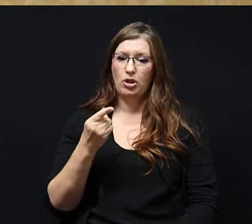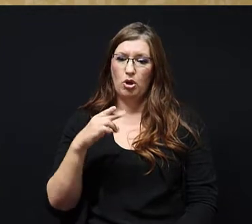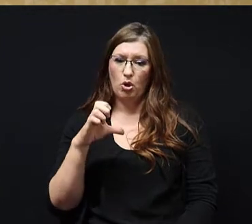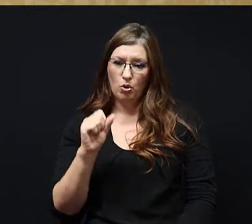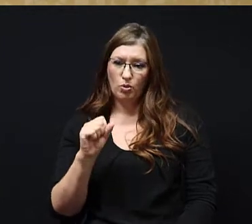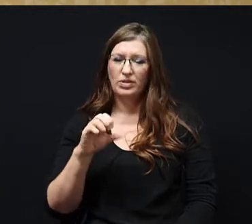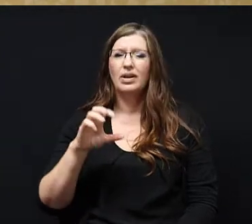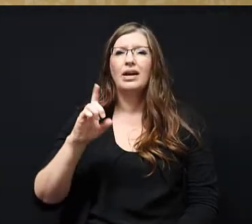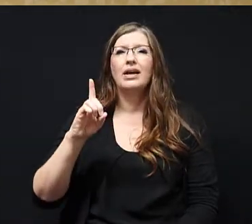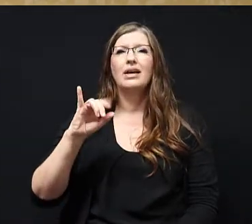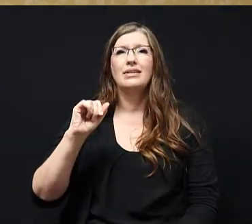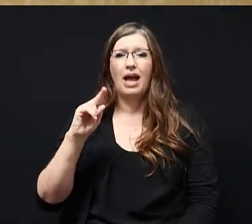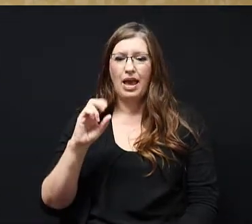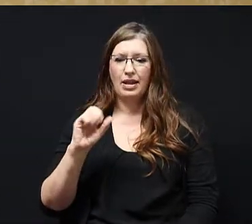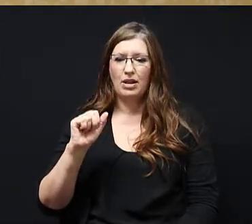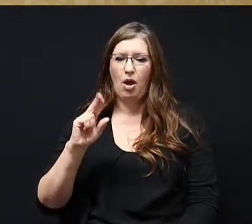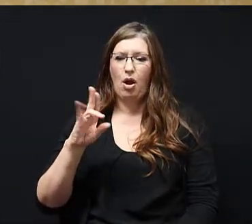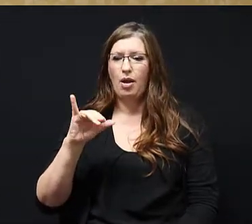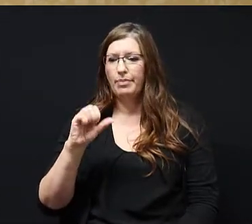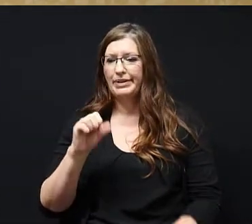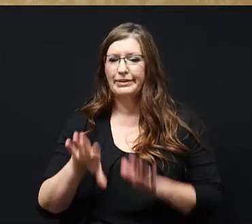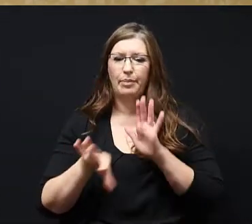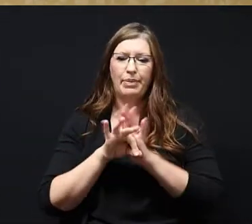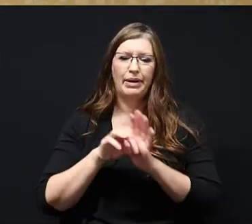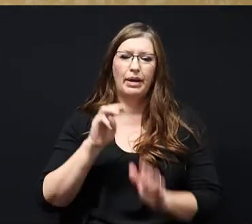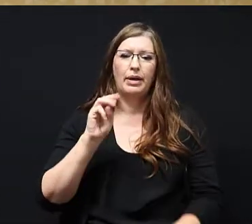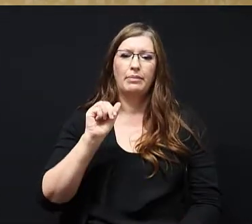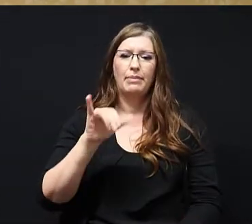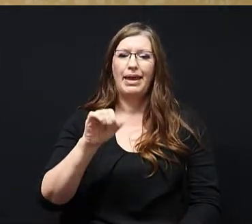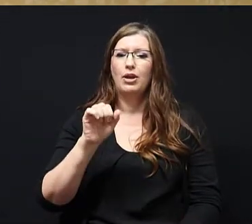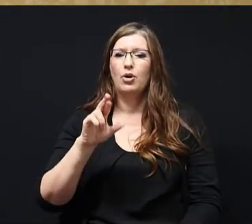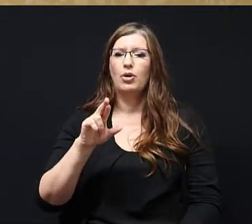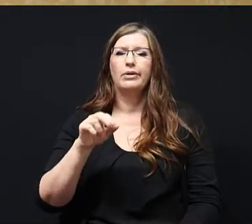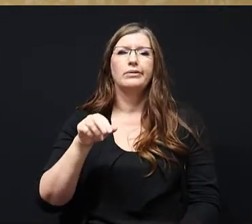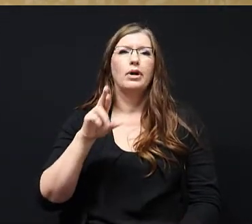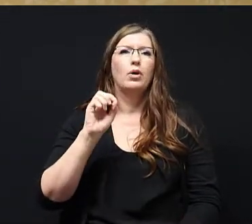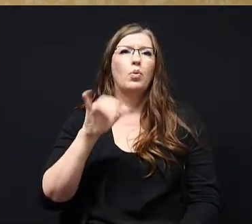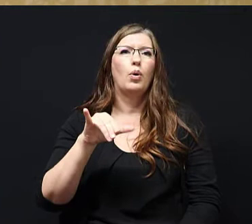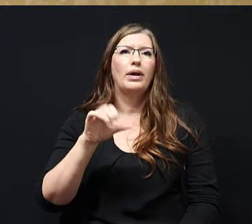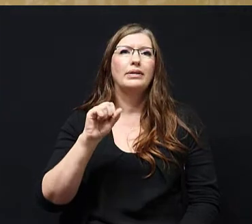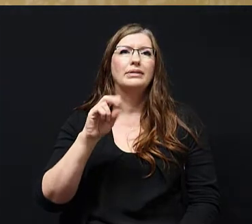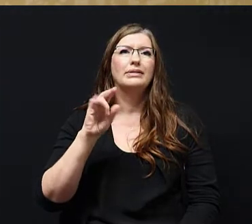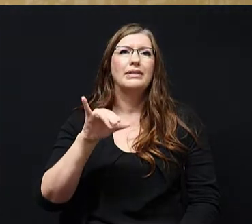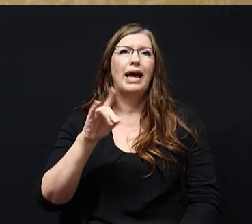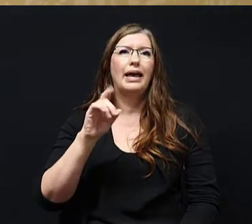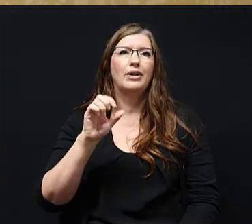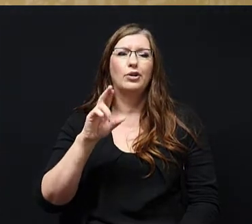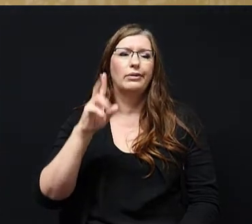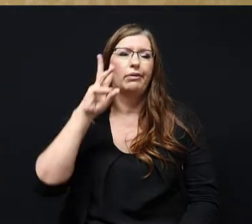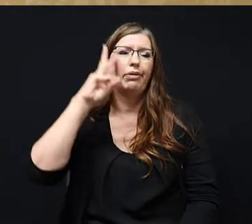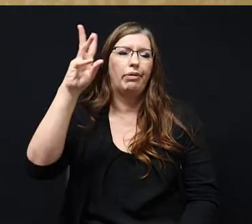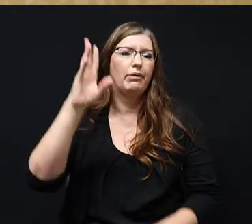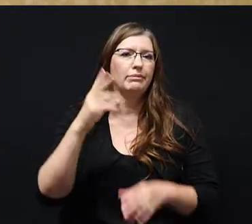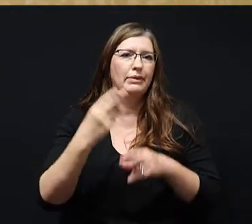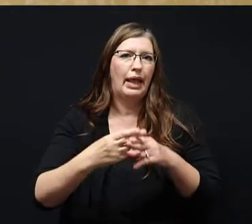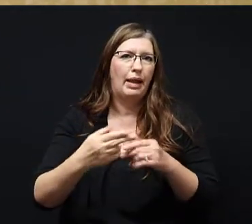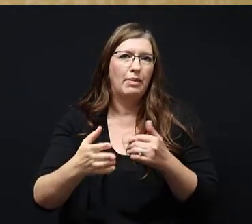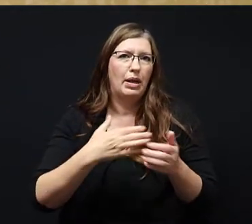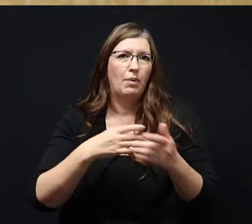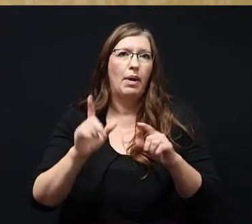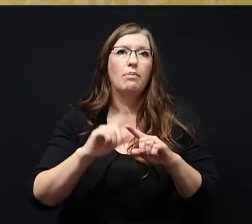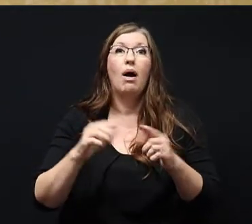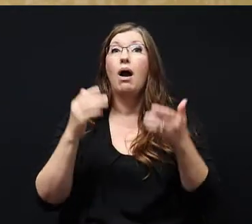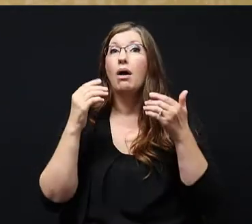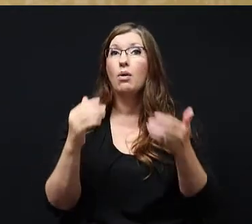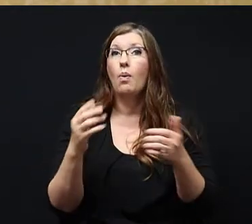Arbus, and we'll go ahead and pick a mayor, and we'll say Roy Snyder. These are made-up names, by the way.